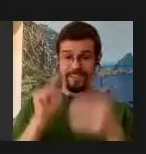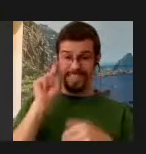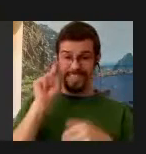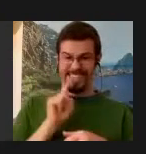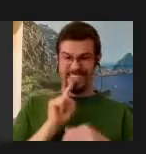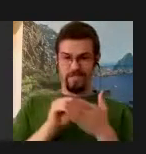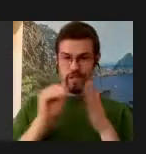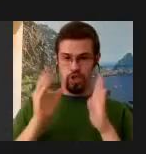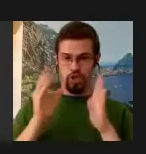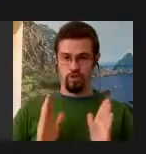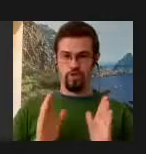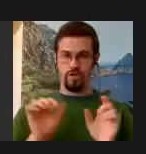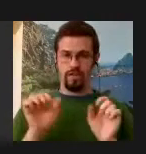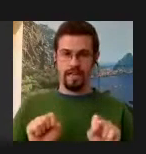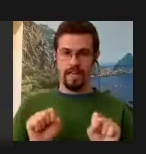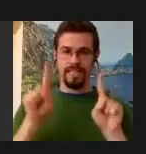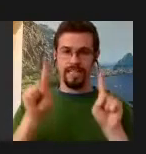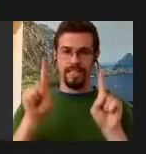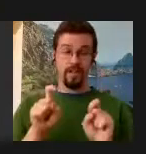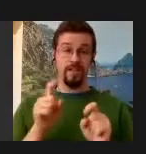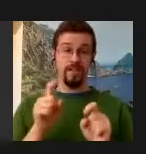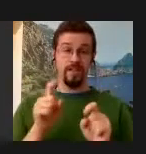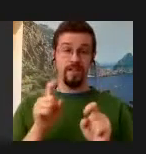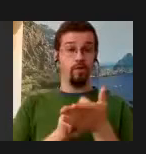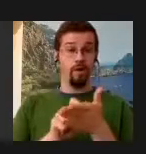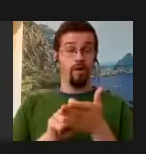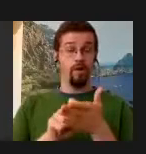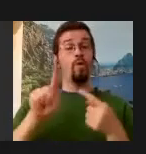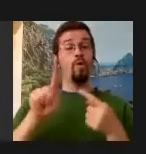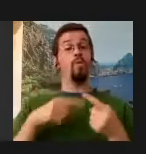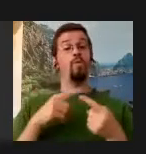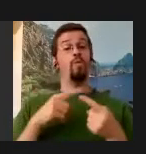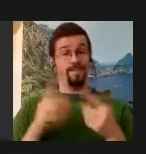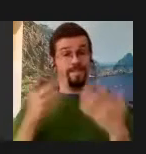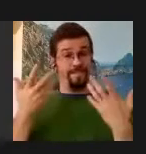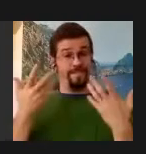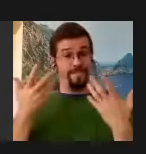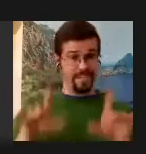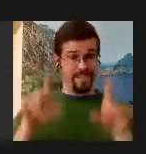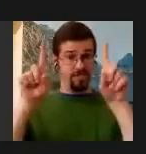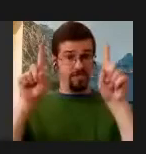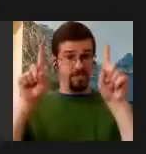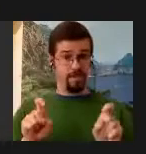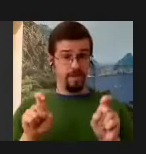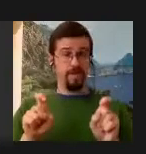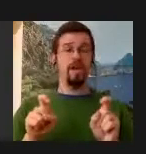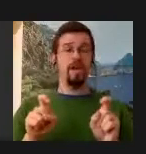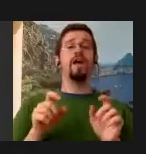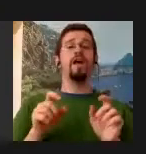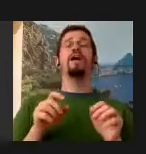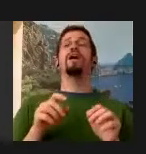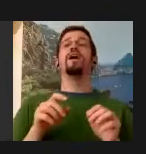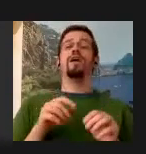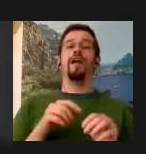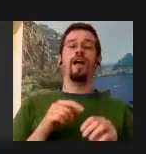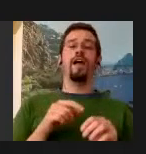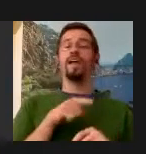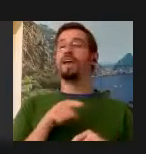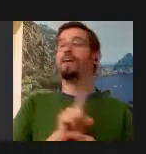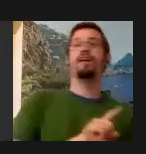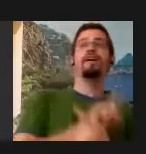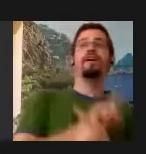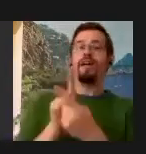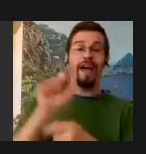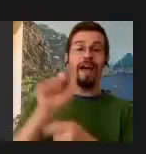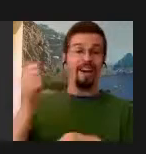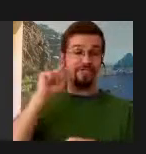exams in sign writing. So once they made these exams, they were getting out and talking with their